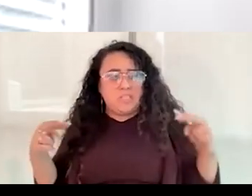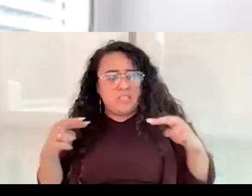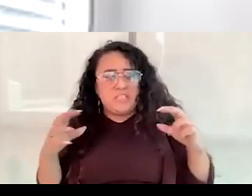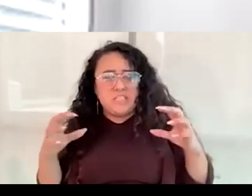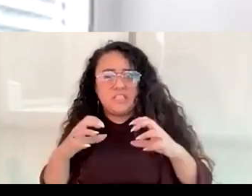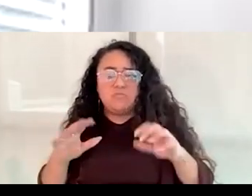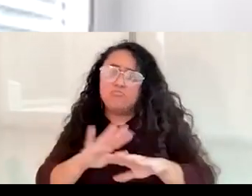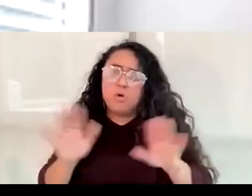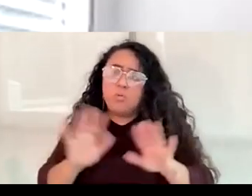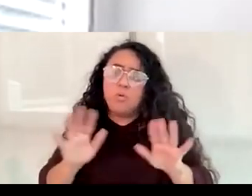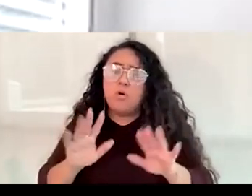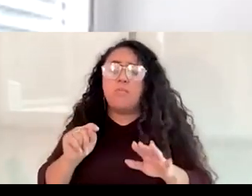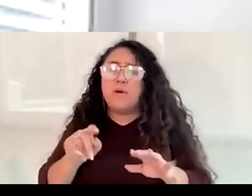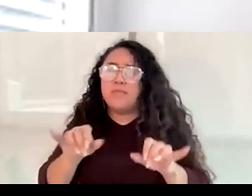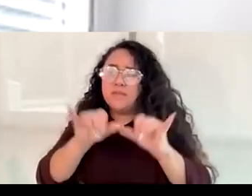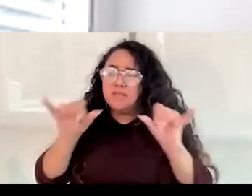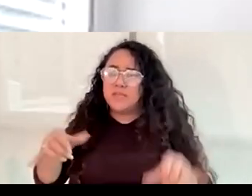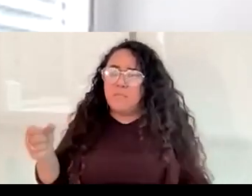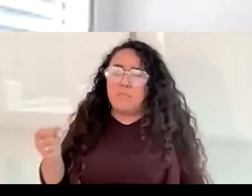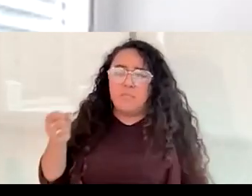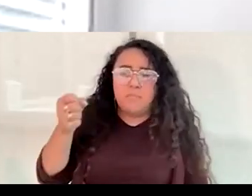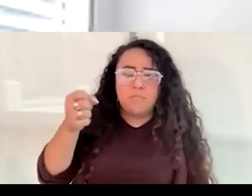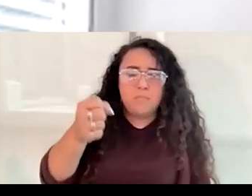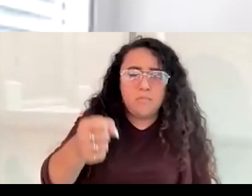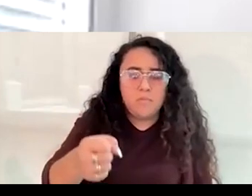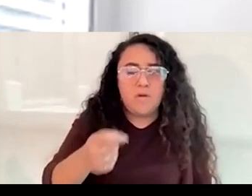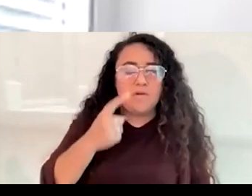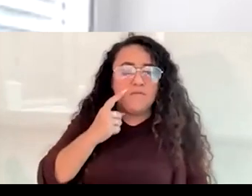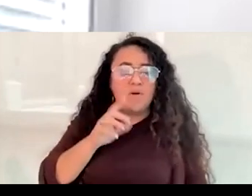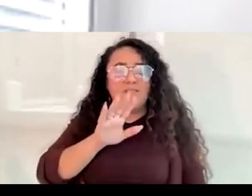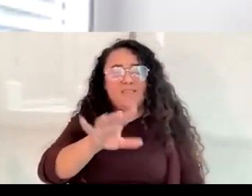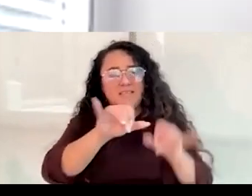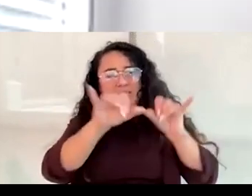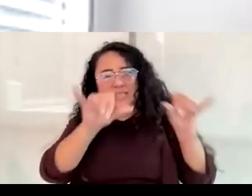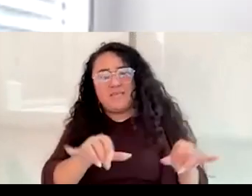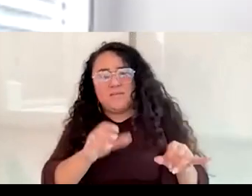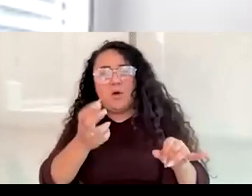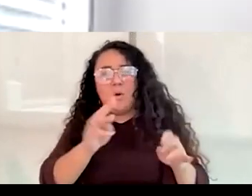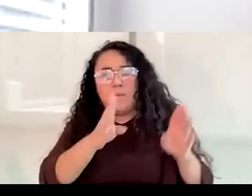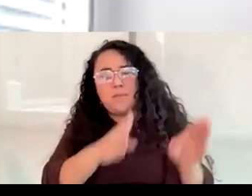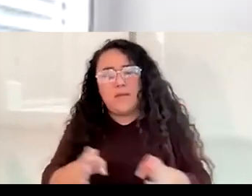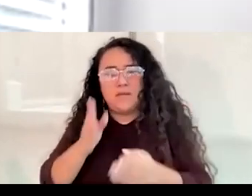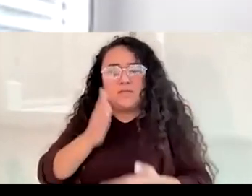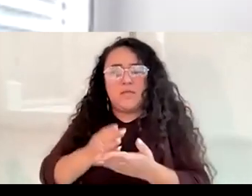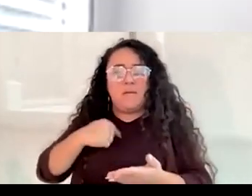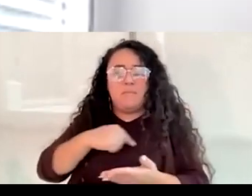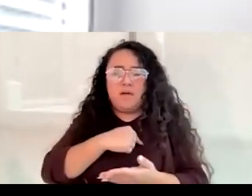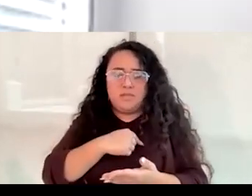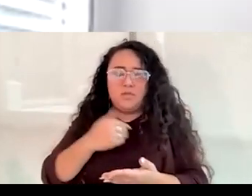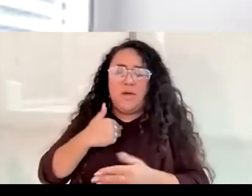but to see the system dragging them out for their own agenda in order to stop us from getting the probation